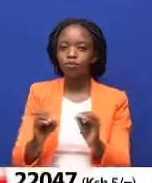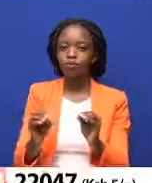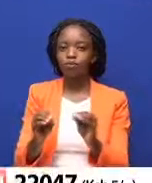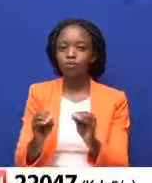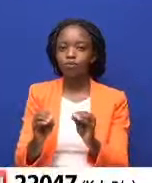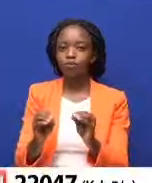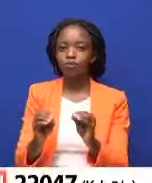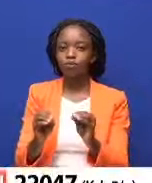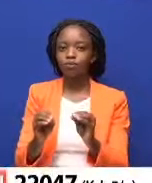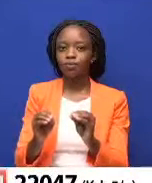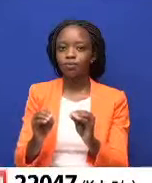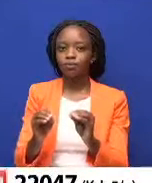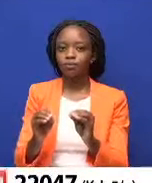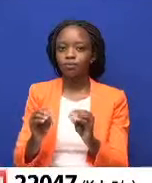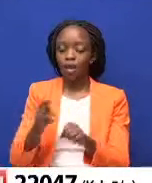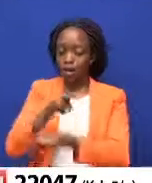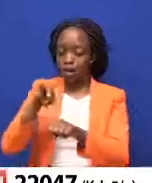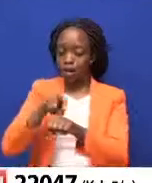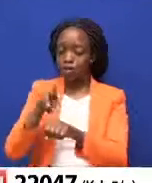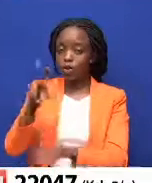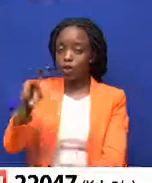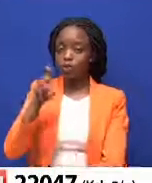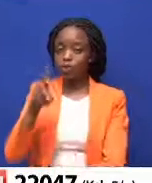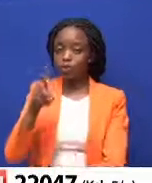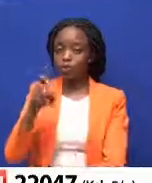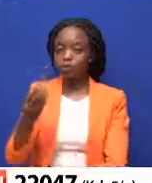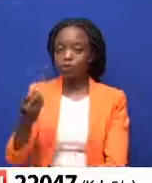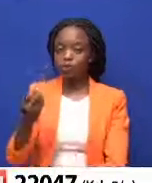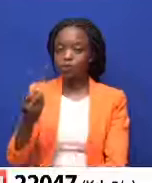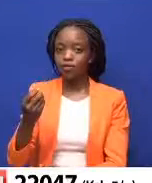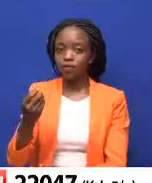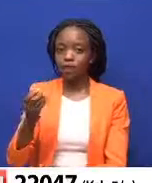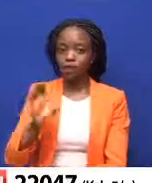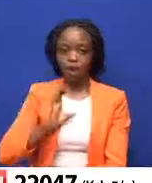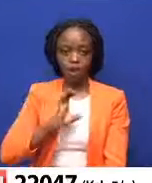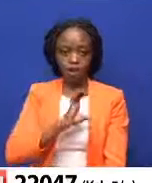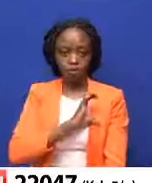by unanimously by the National Executive Council of Ford Kenya.